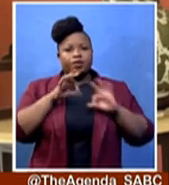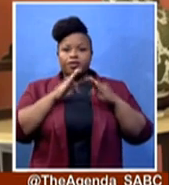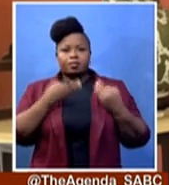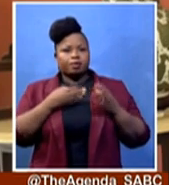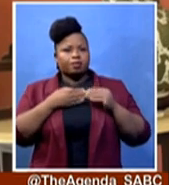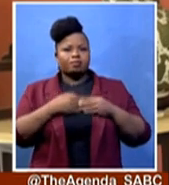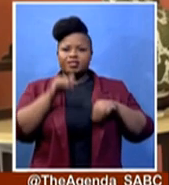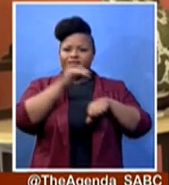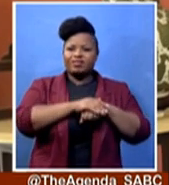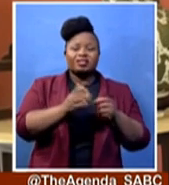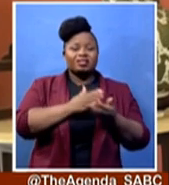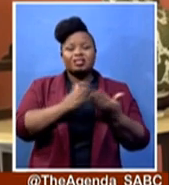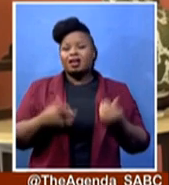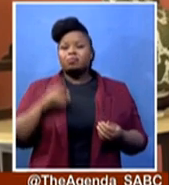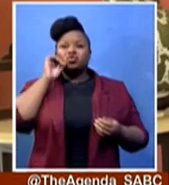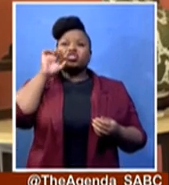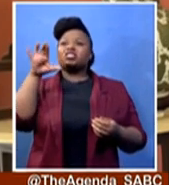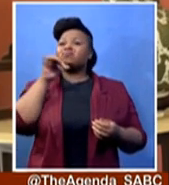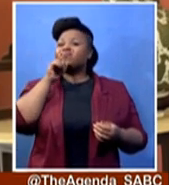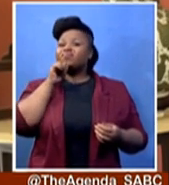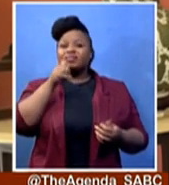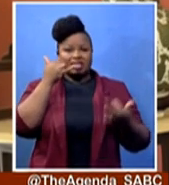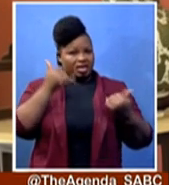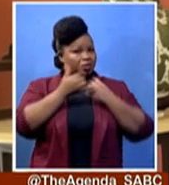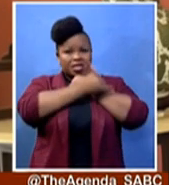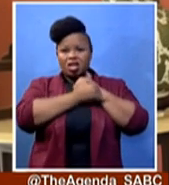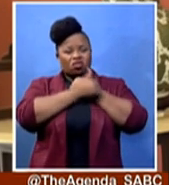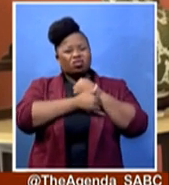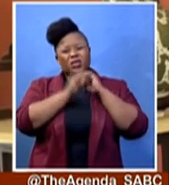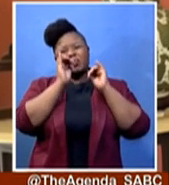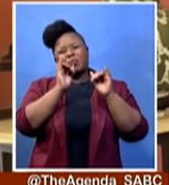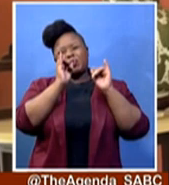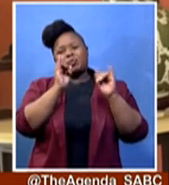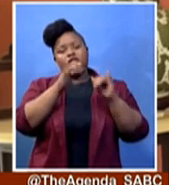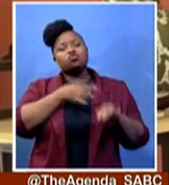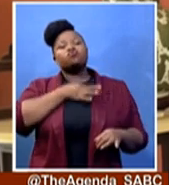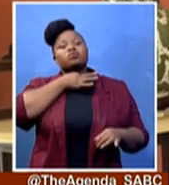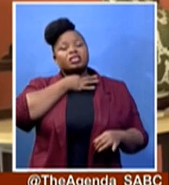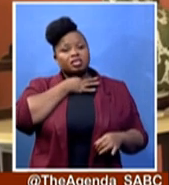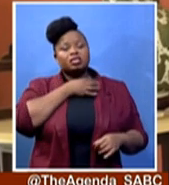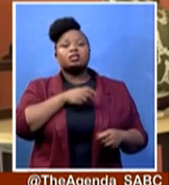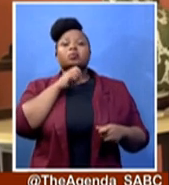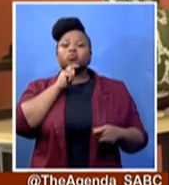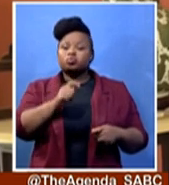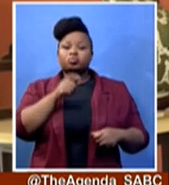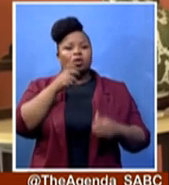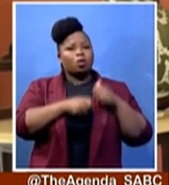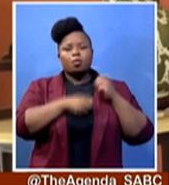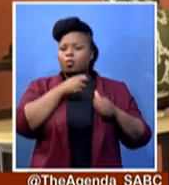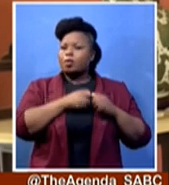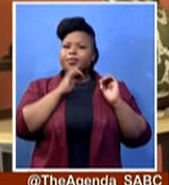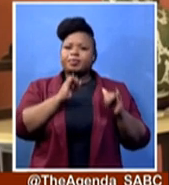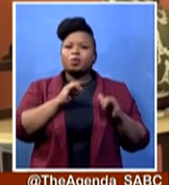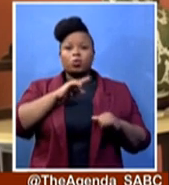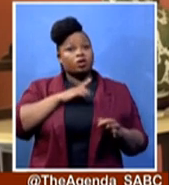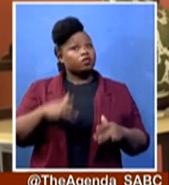now in the country, it's a major risk, it's a major threat. Being alive is a privilege. Not needing